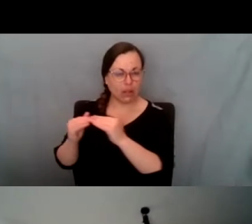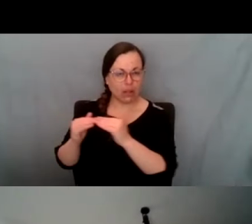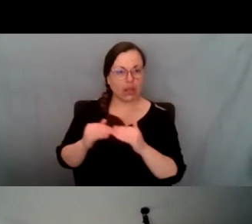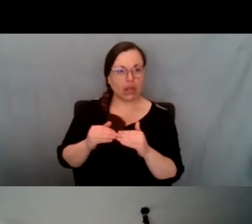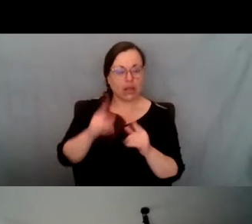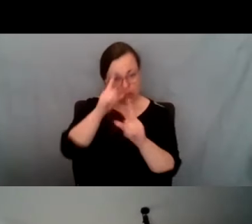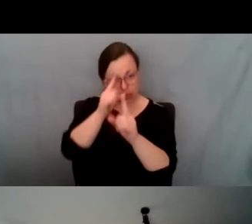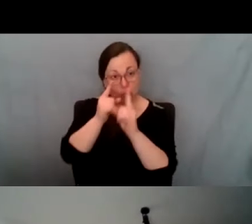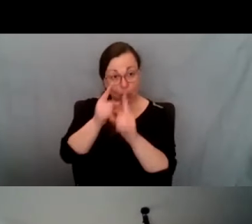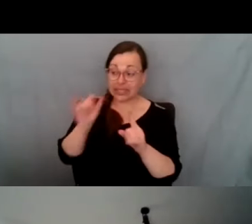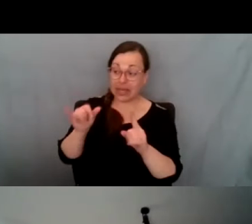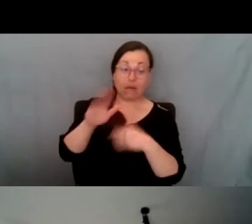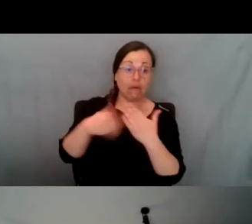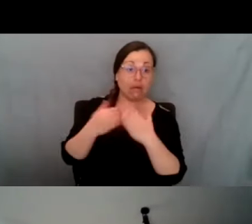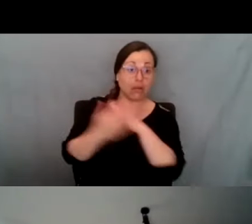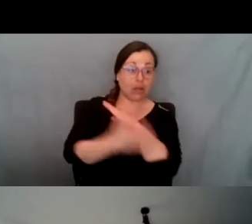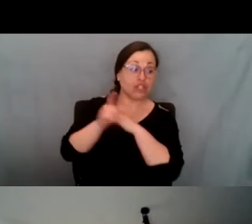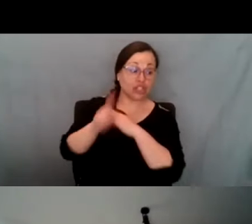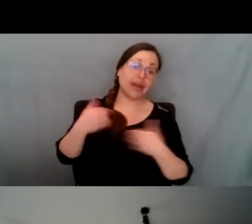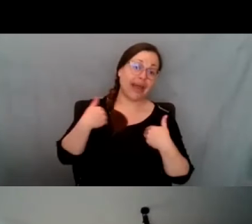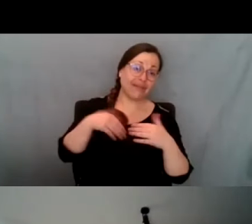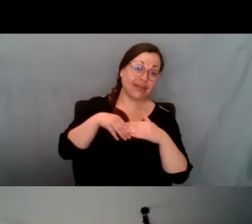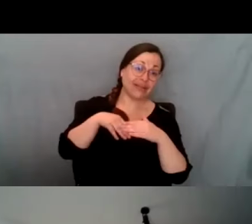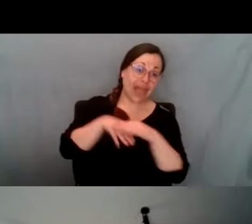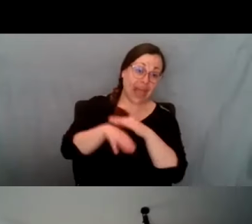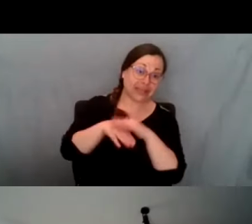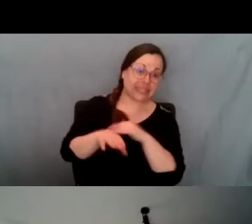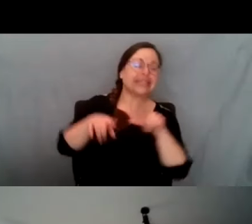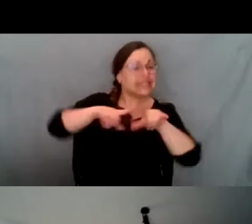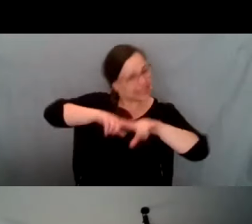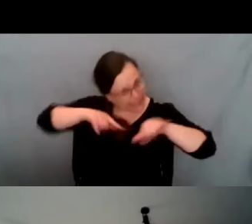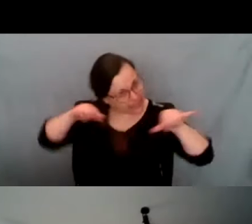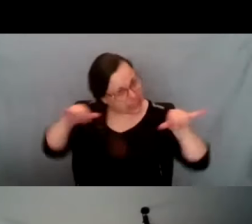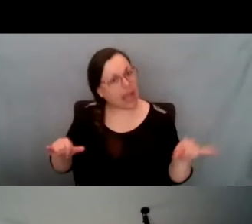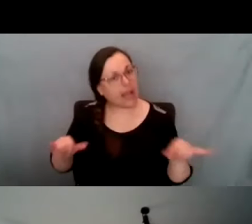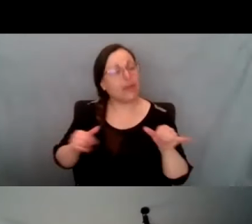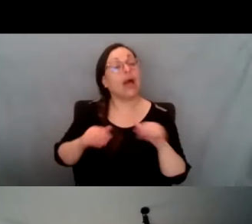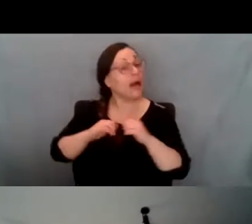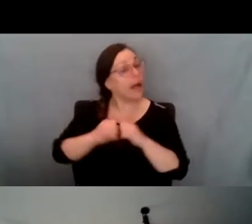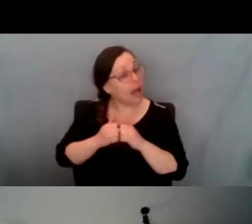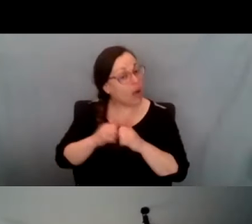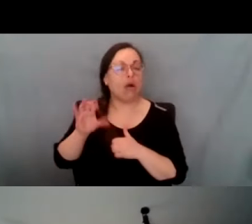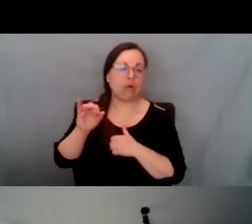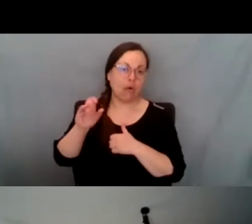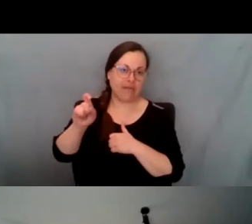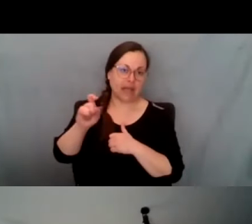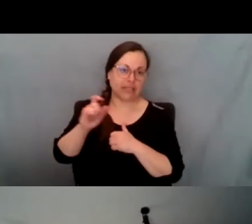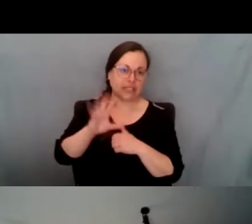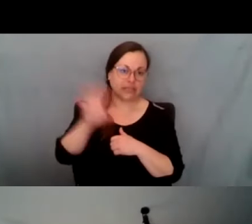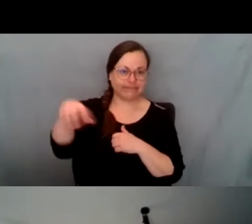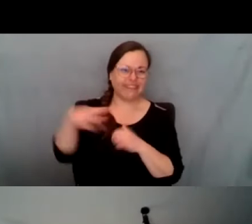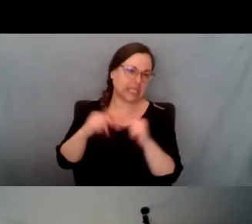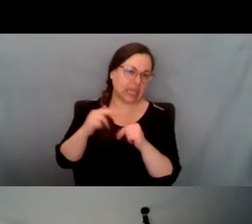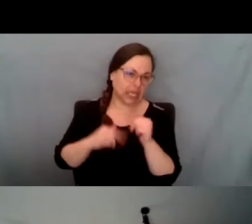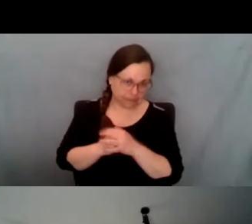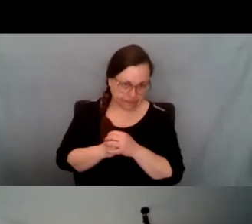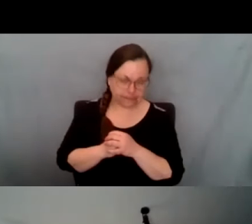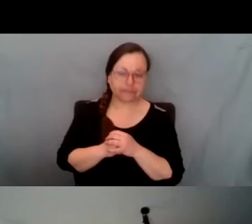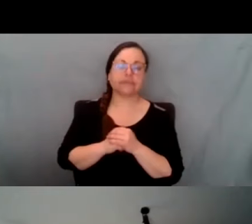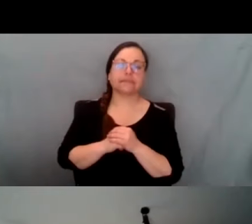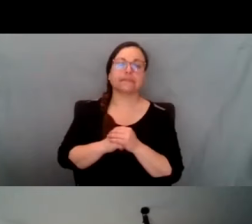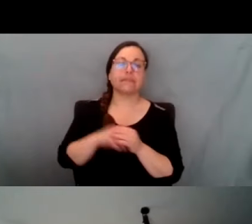get access to the vaccines at the same time through the COVAX facility. This will help us to end the